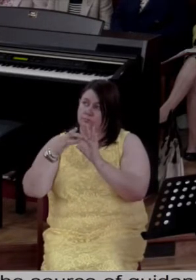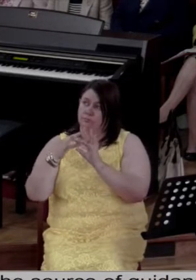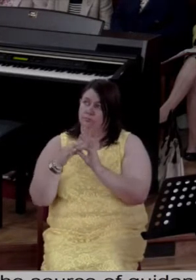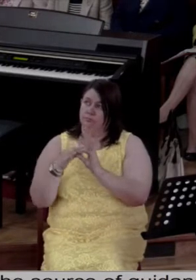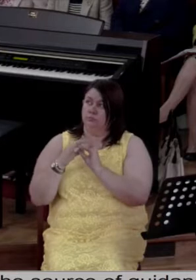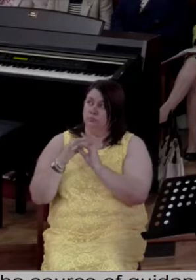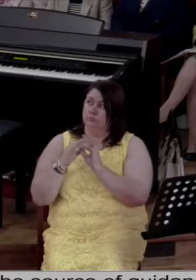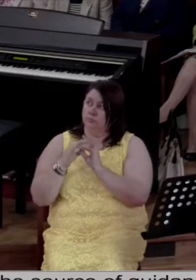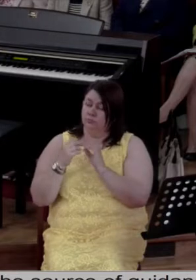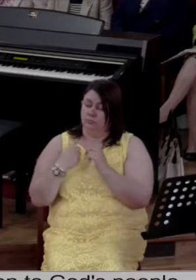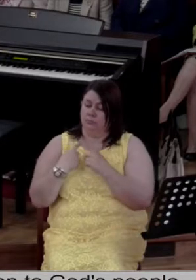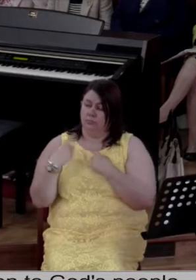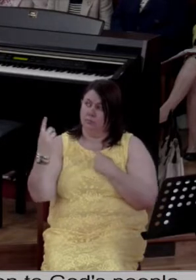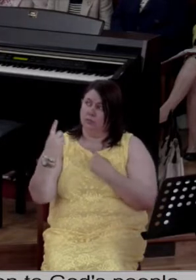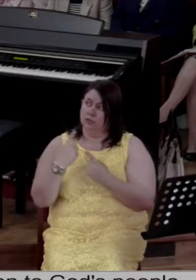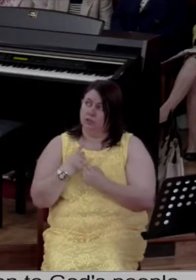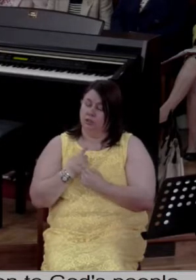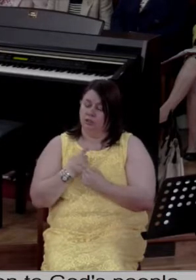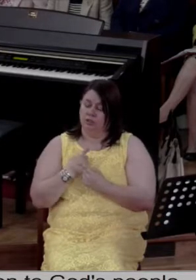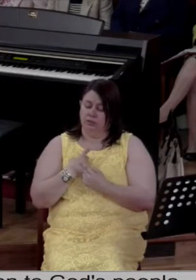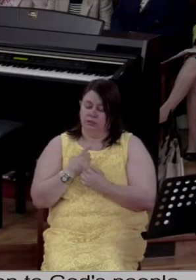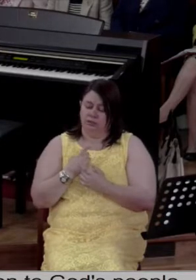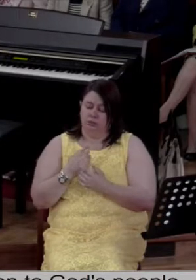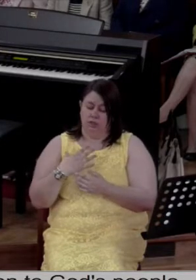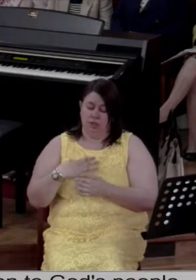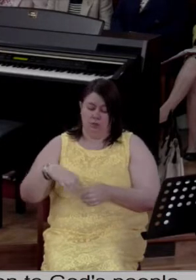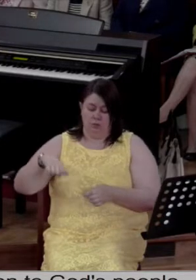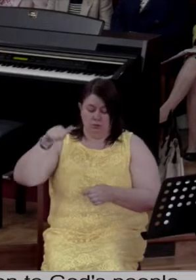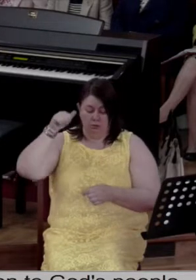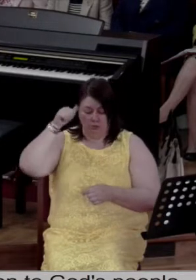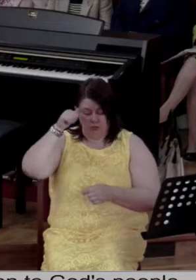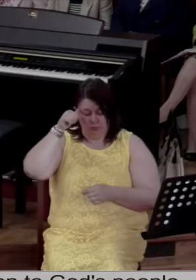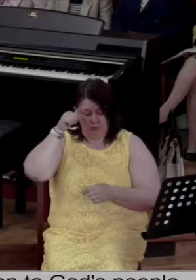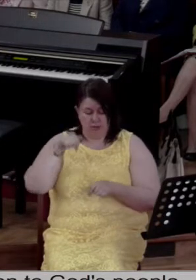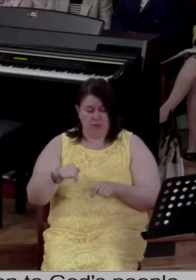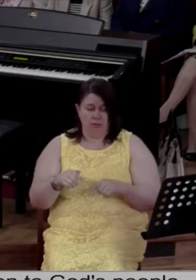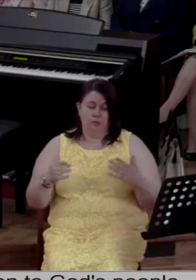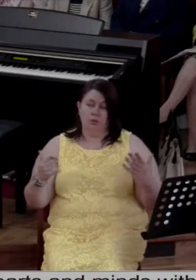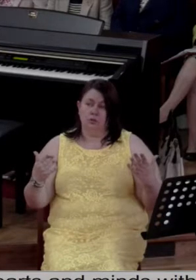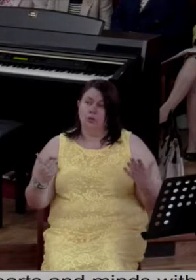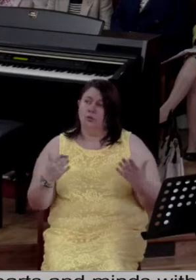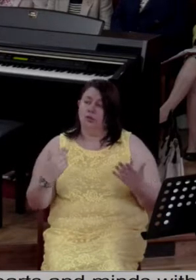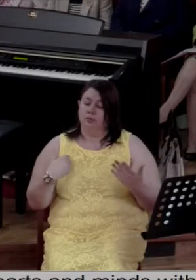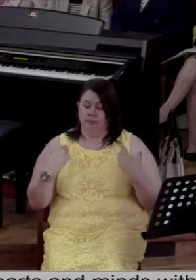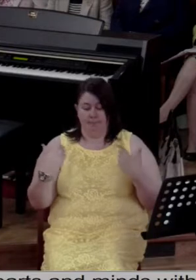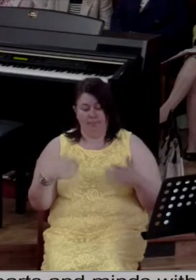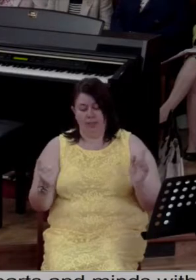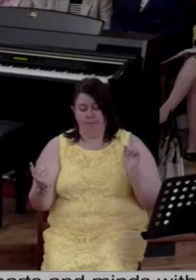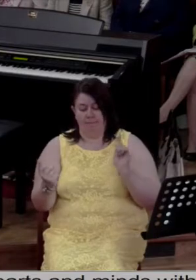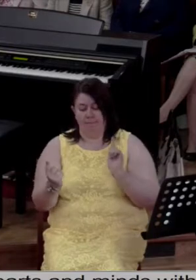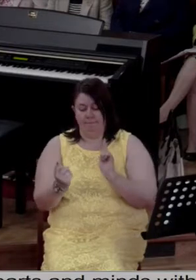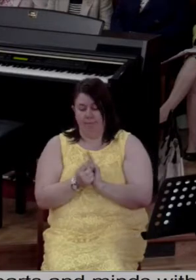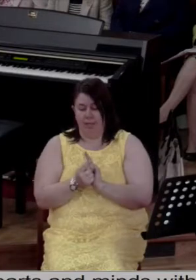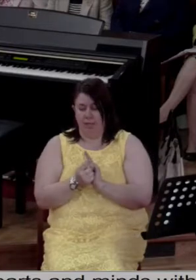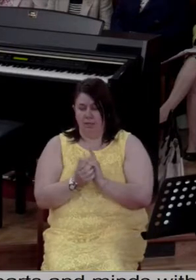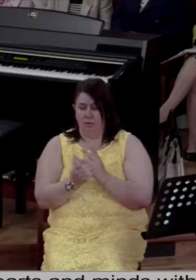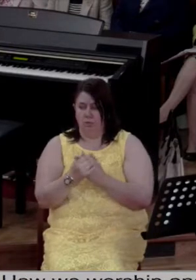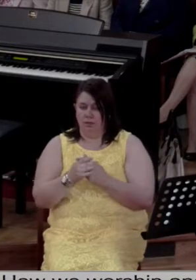of our being, that we might know that this day we have met with the living